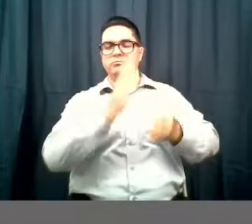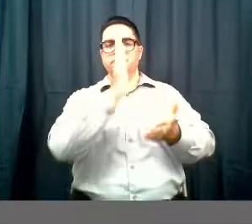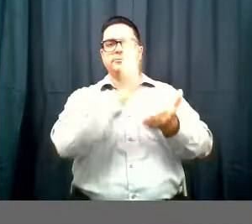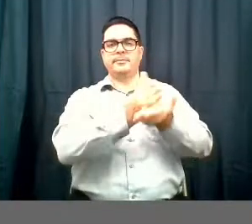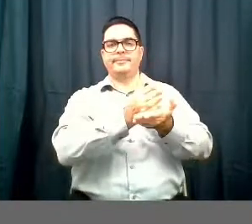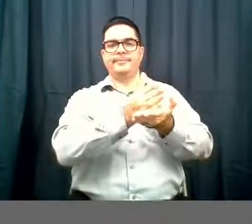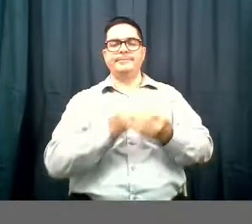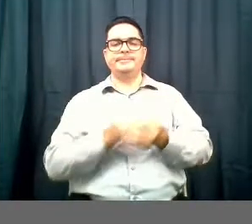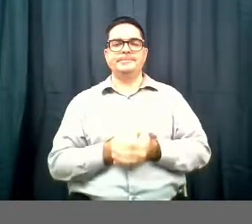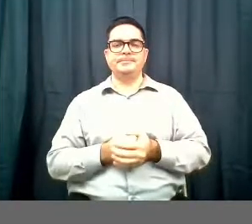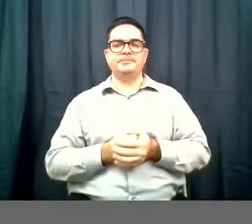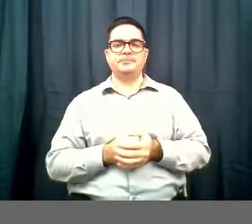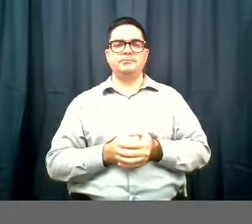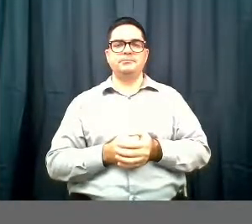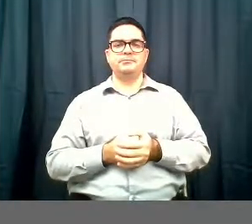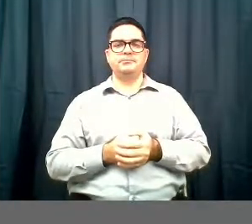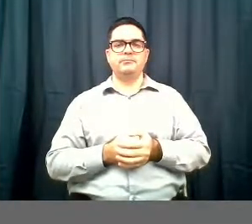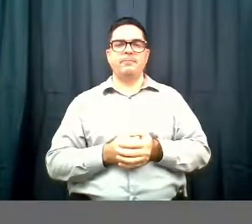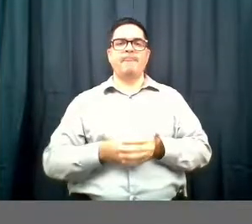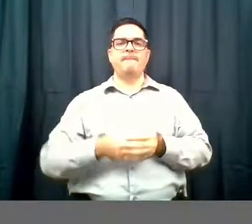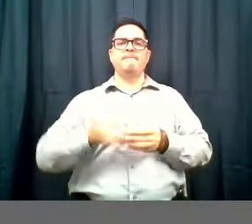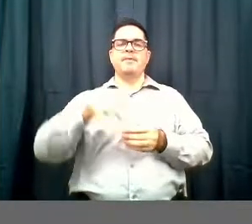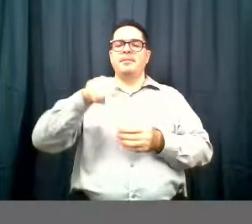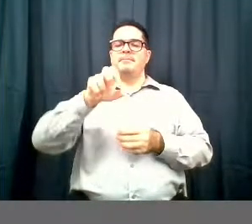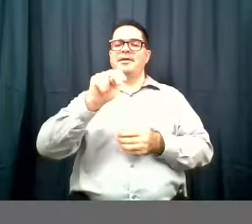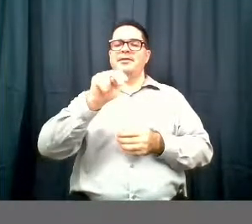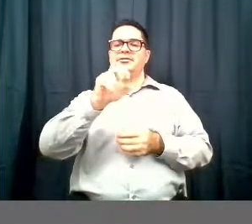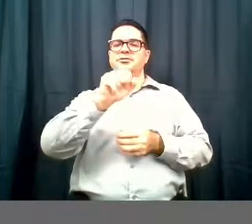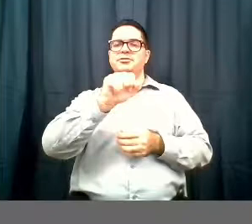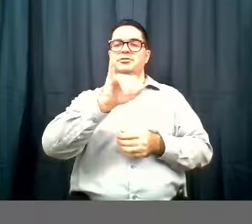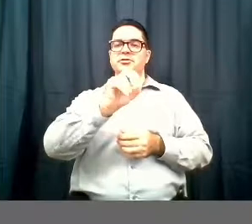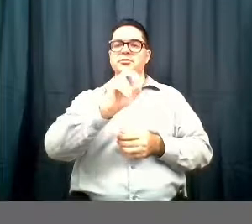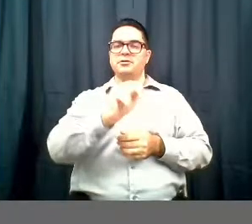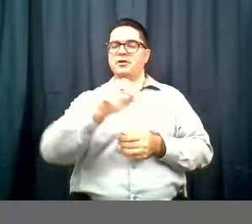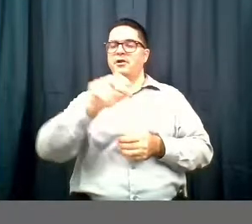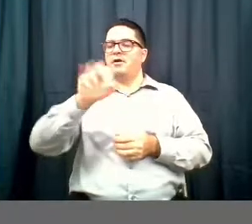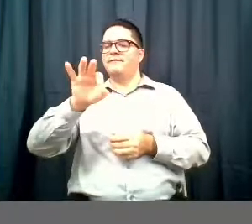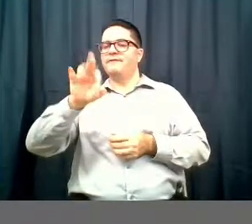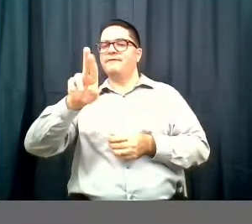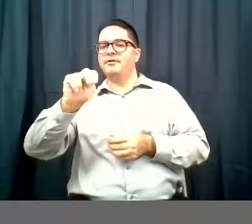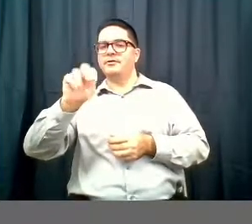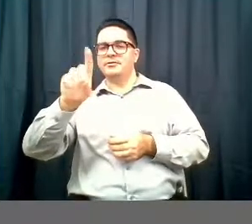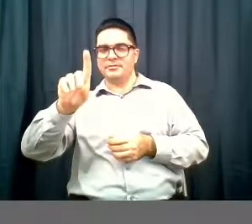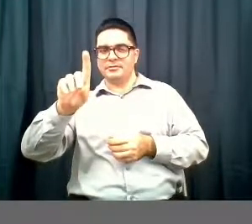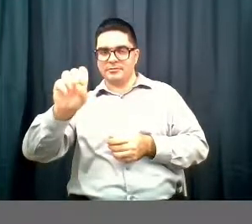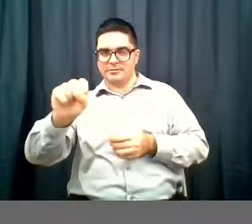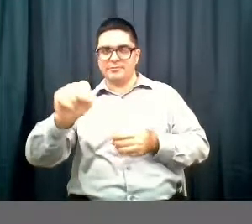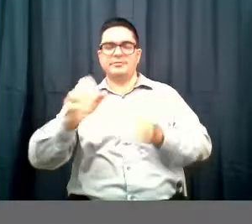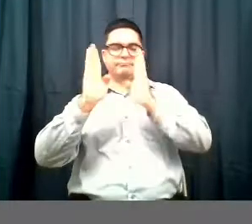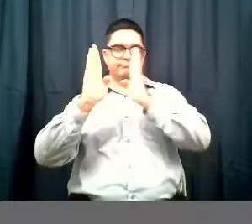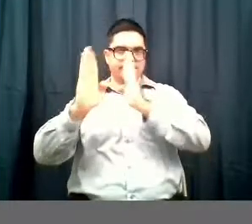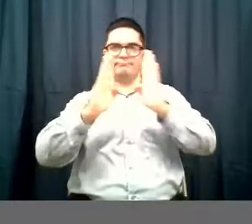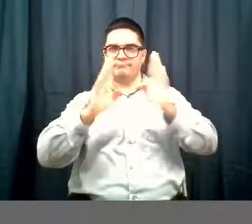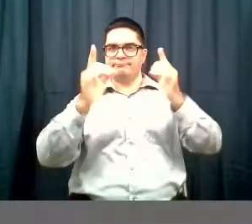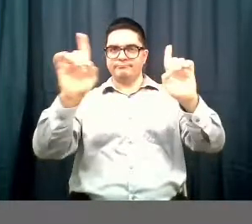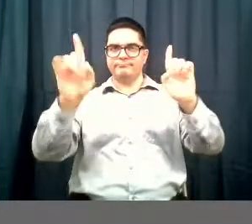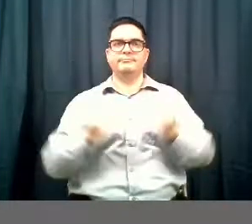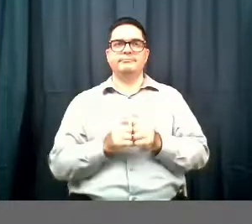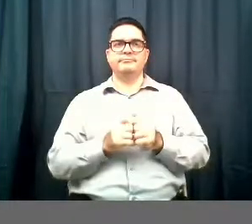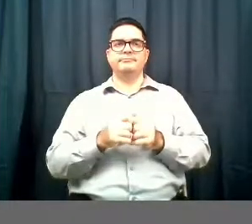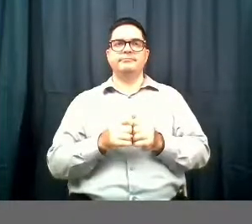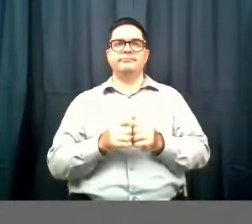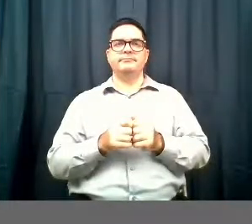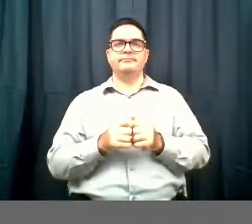the coffers of the pension funds, and led to the adoption of PROMESA. Key elements of past financial practices that the board has put an end